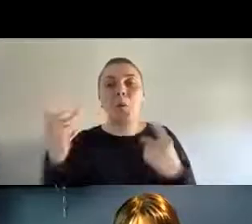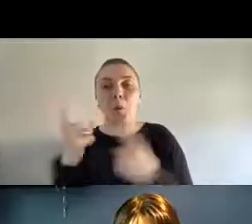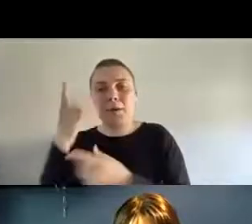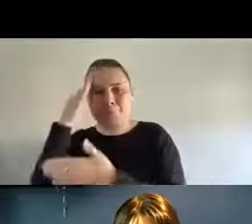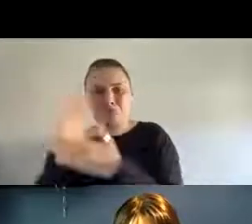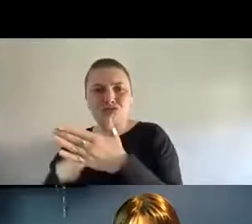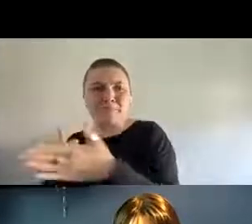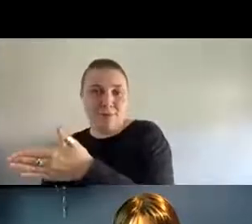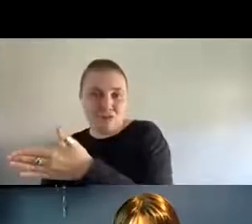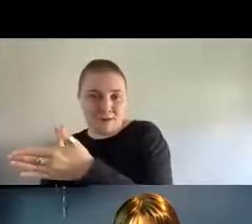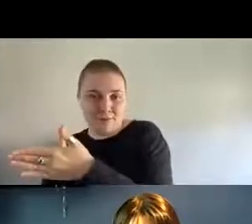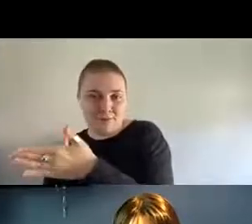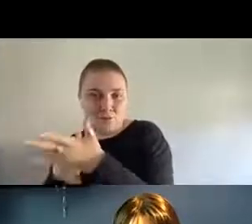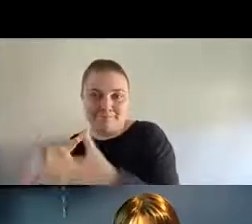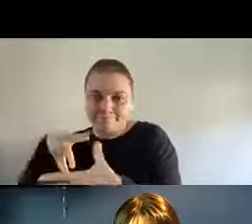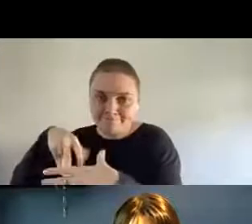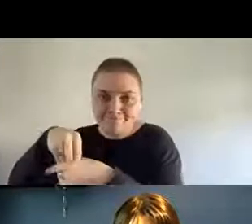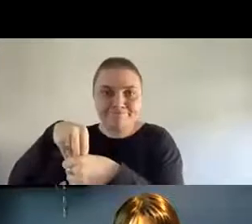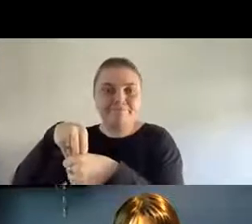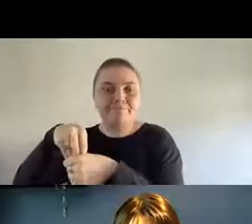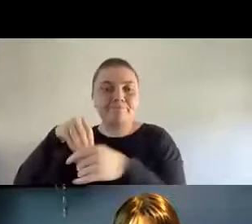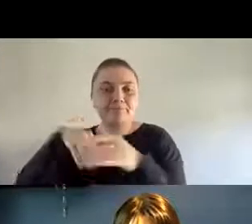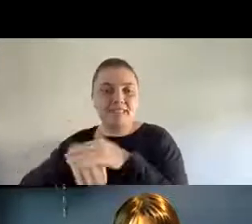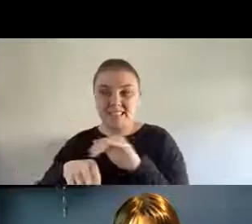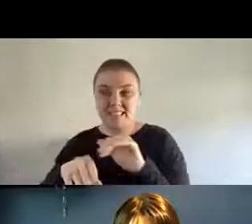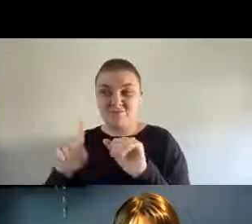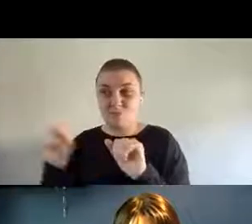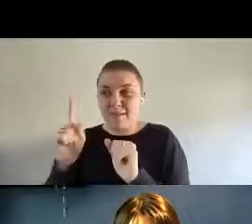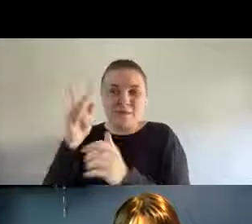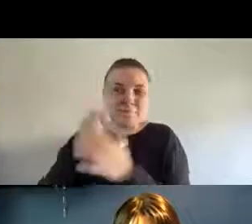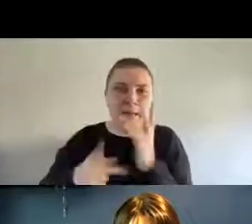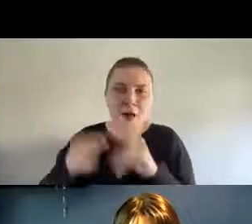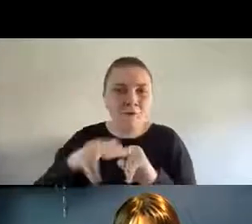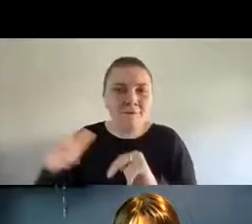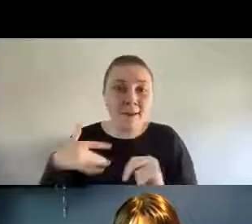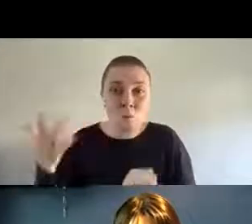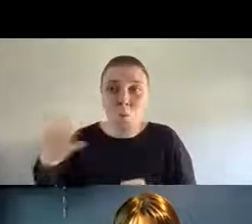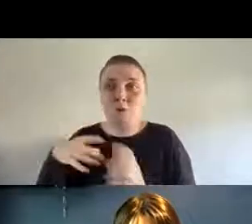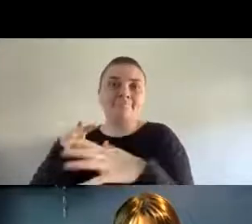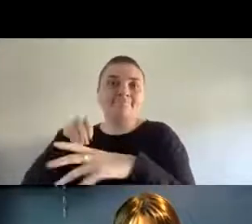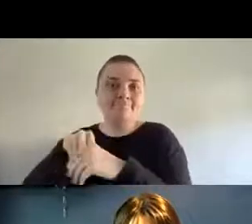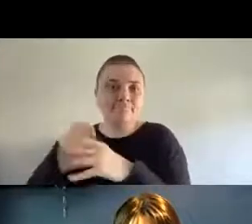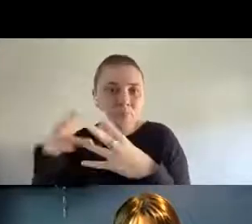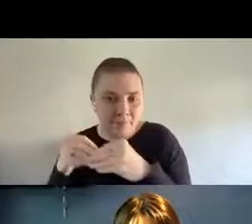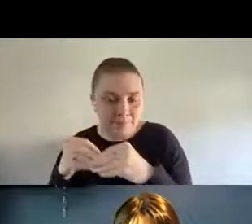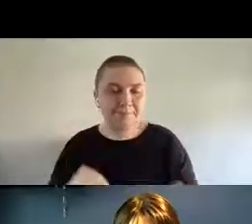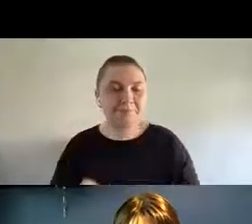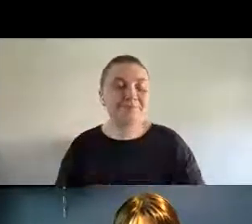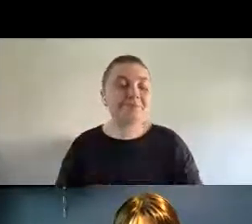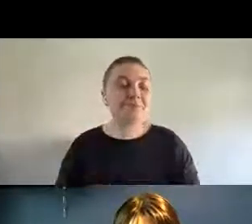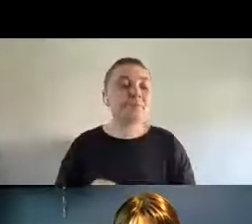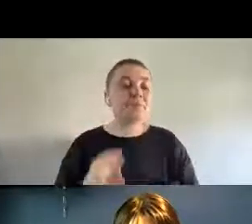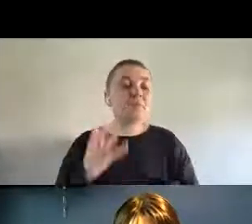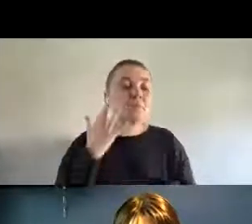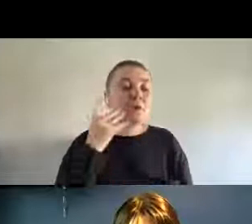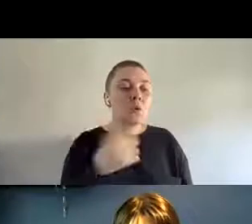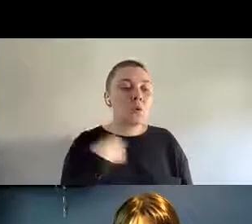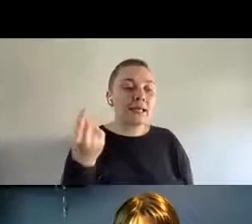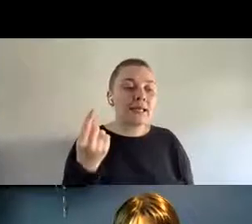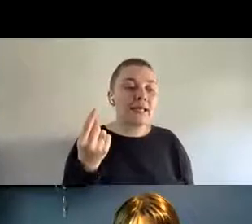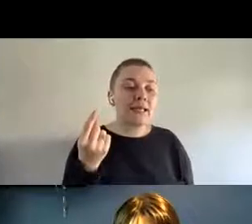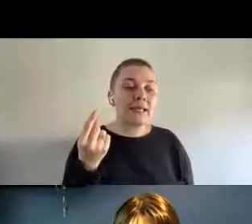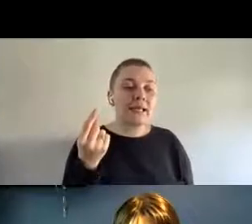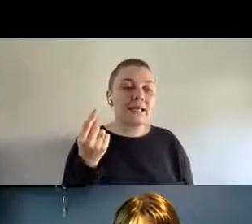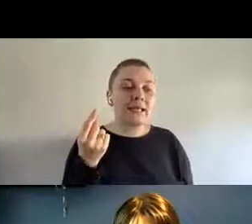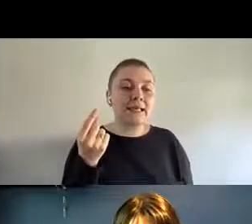to participating in whatever aspect of life that they choose. And when we know that when barriers to